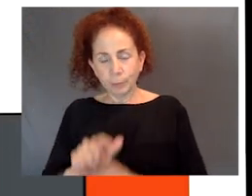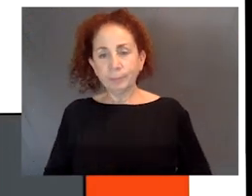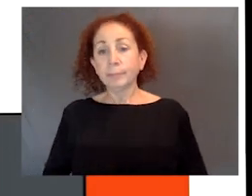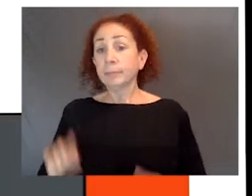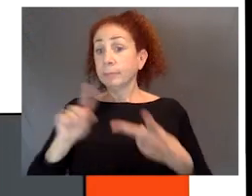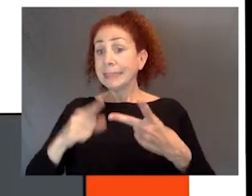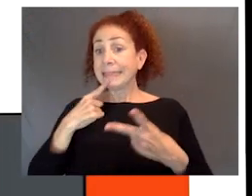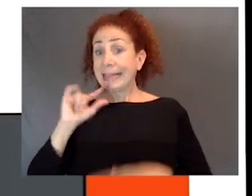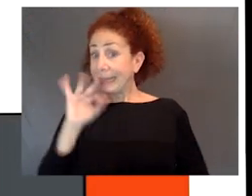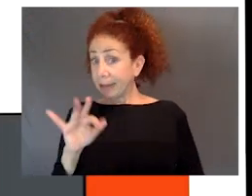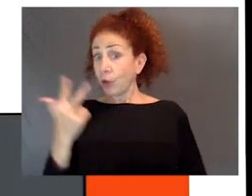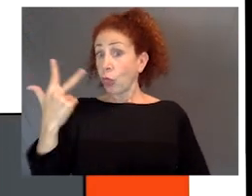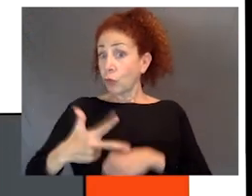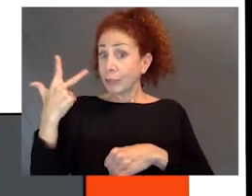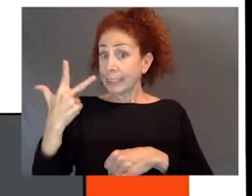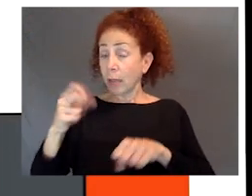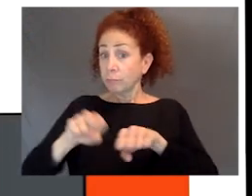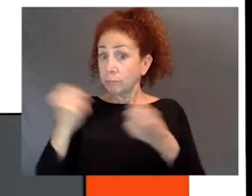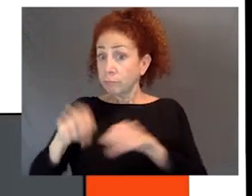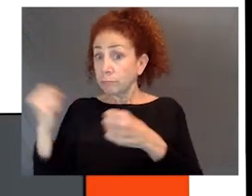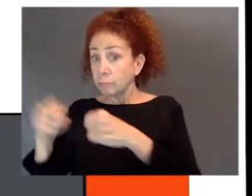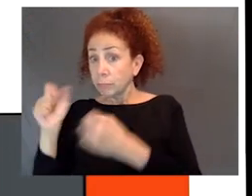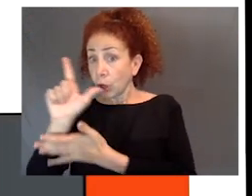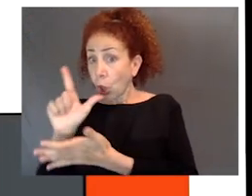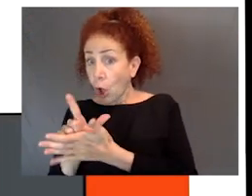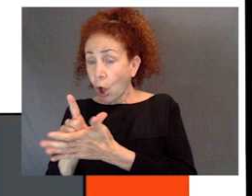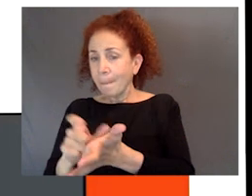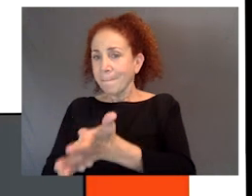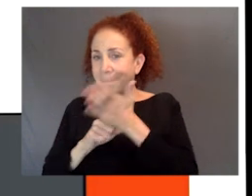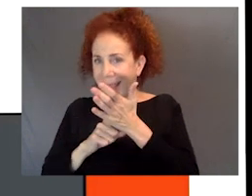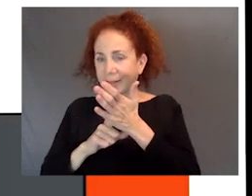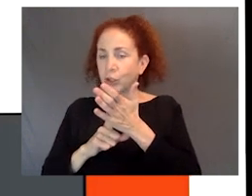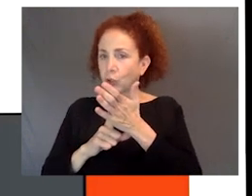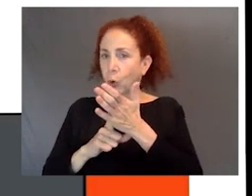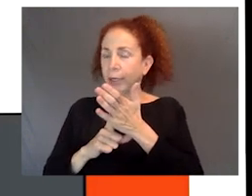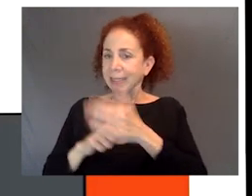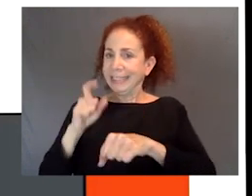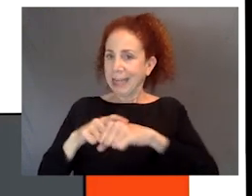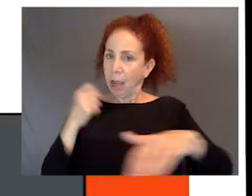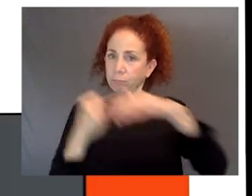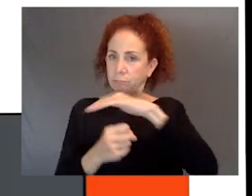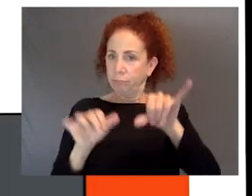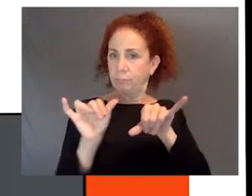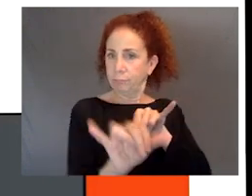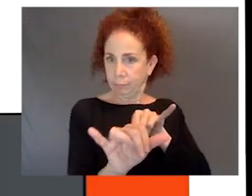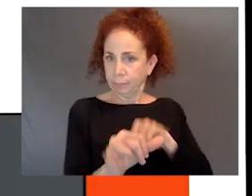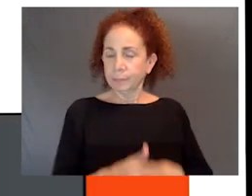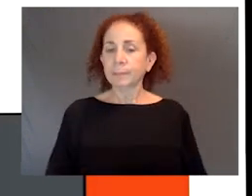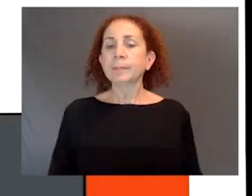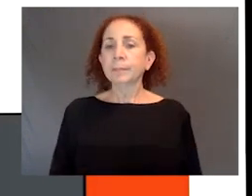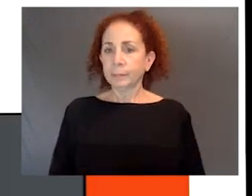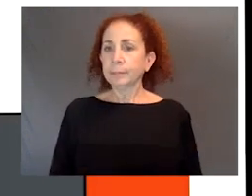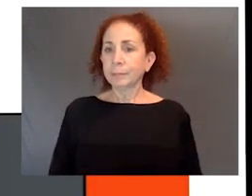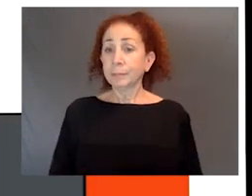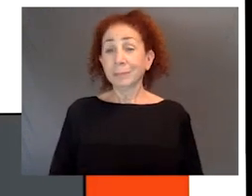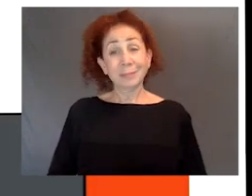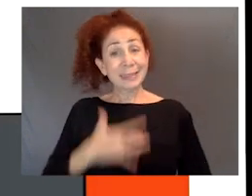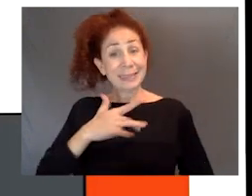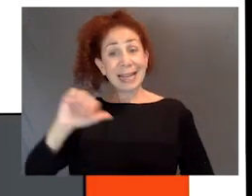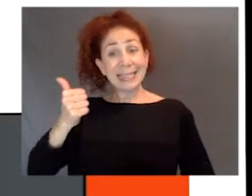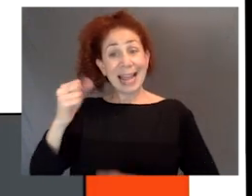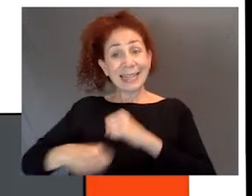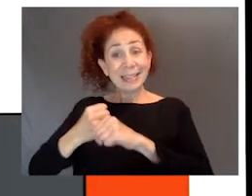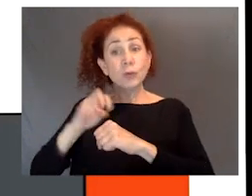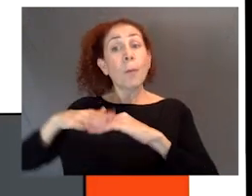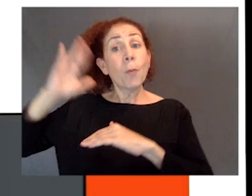which stated that if you committed 3 crimes, you had to do a mandatory set amount of time, often 10 plus